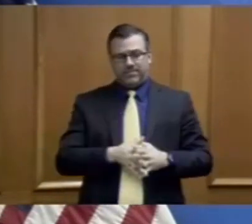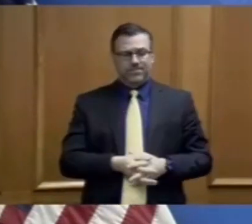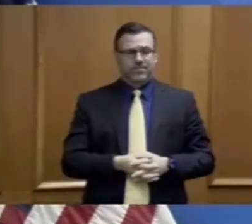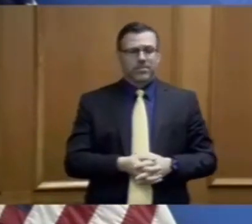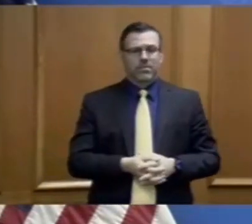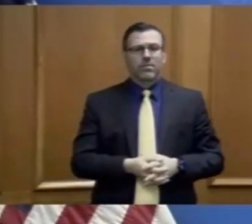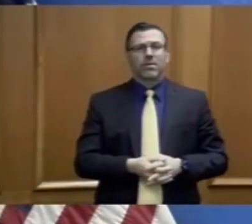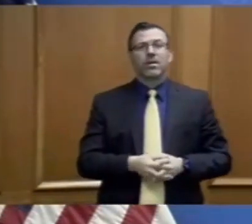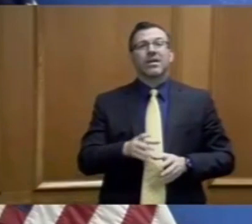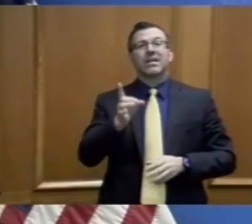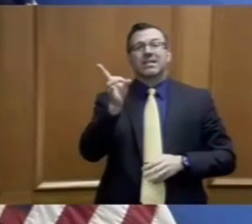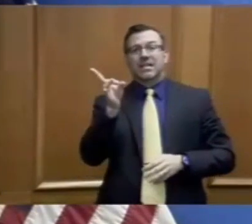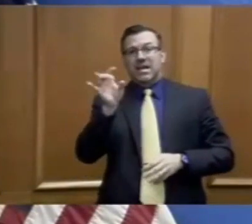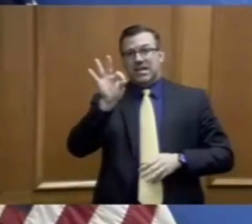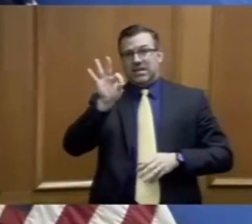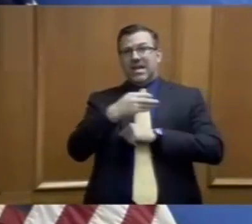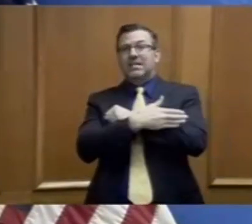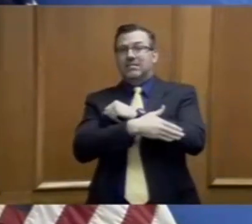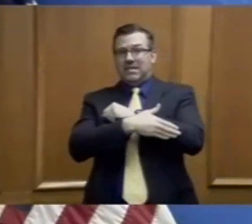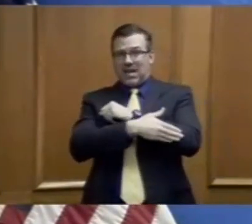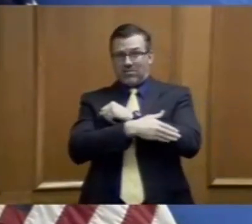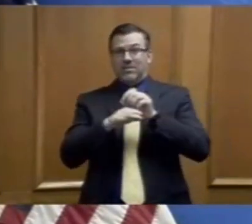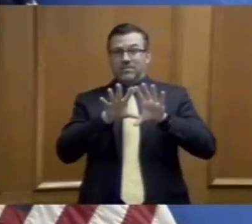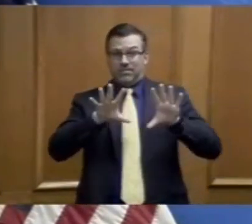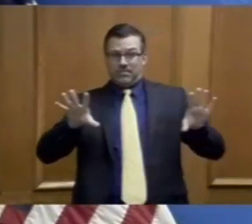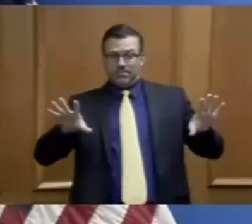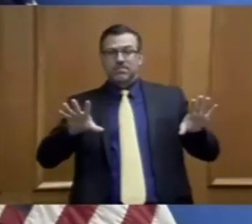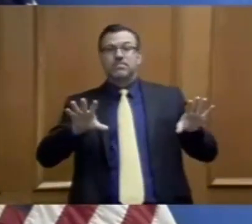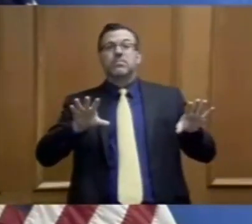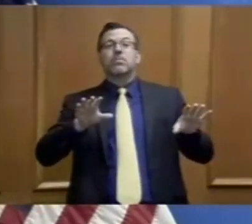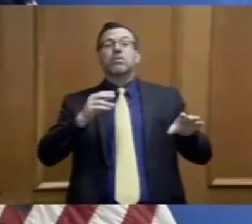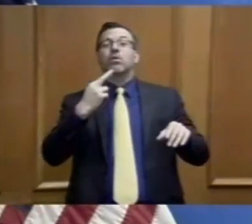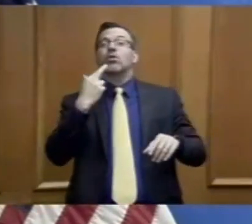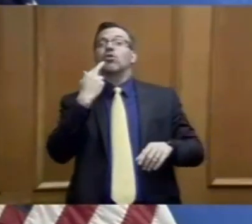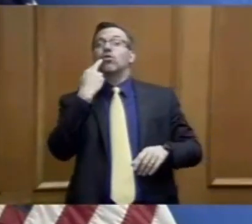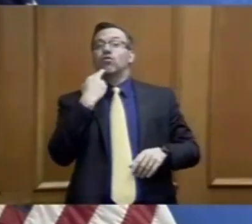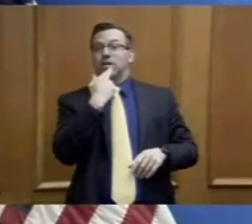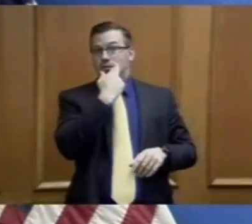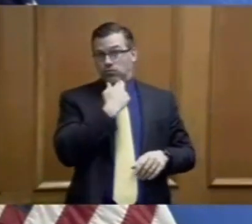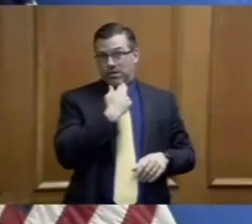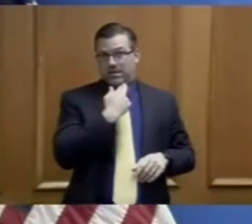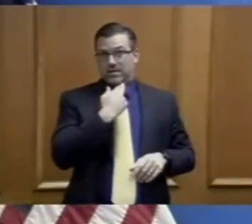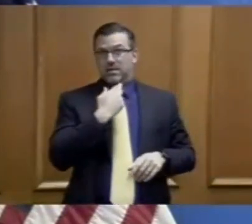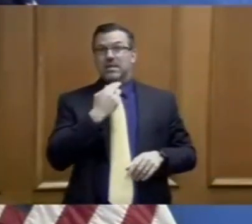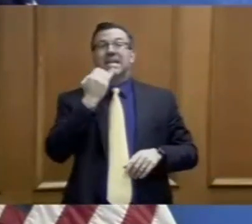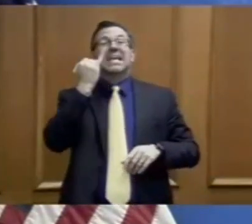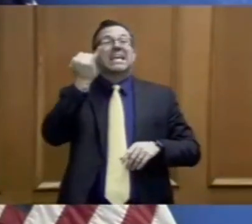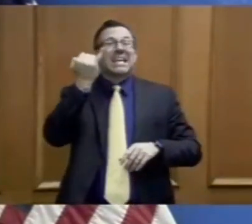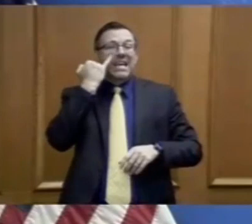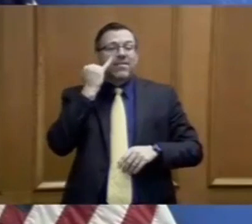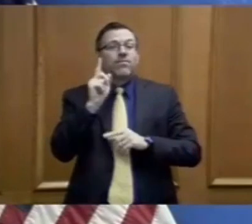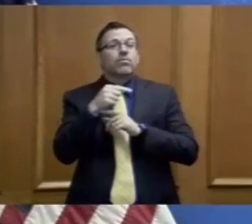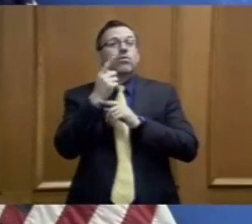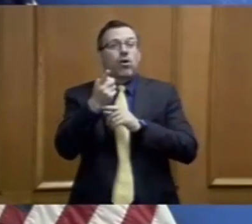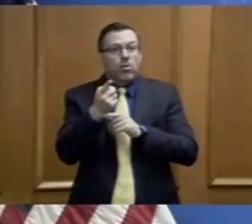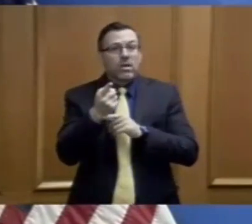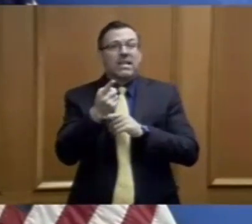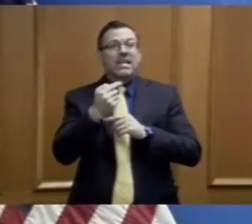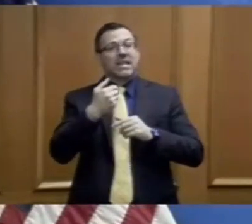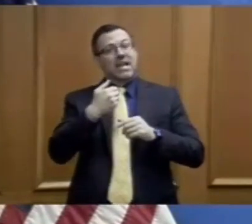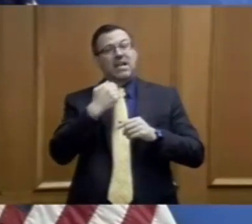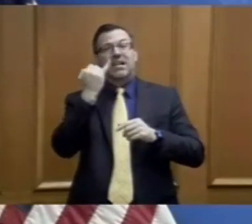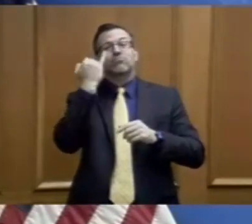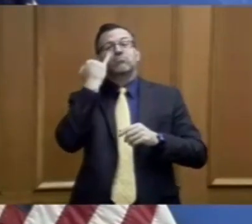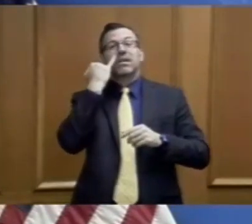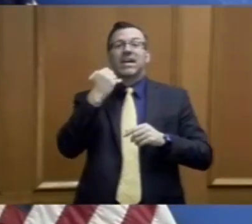in 89 counties that are committed to operating at 50% capacity and committed to adopting these practices